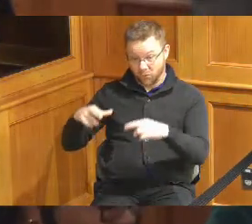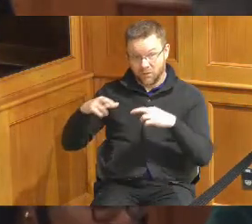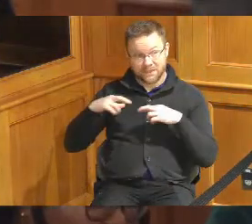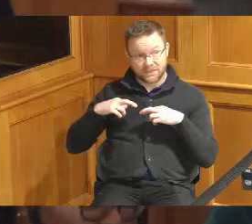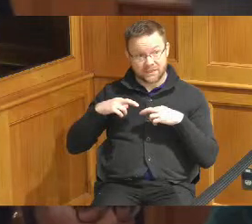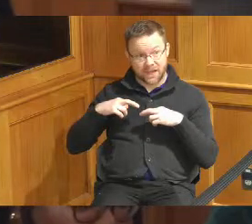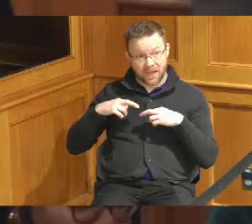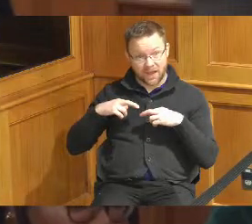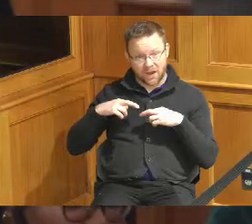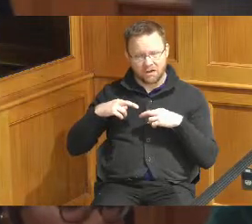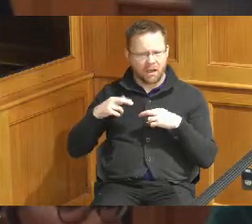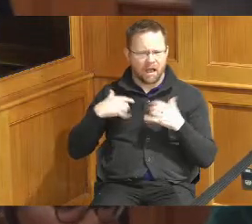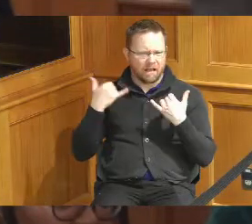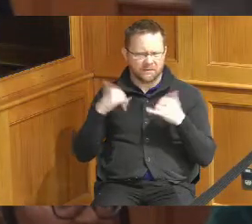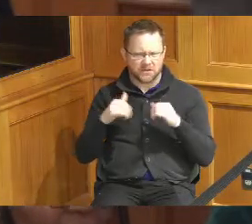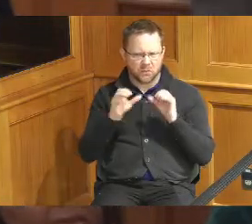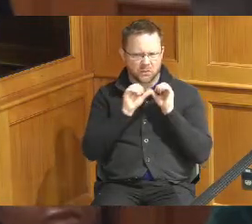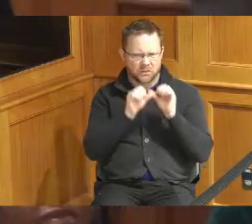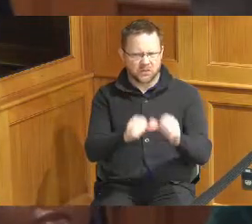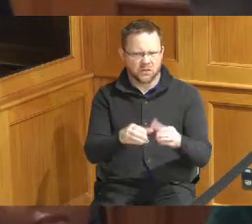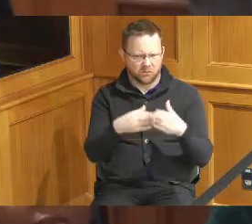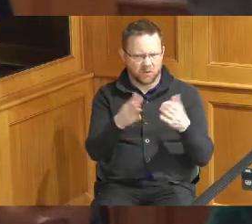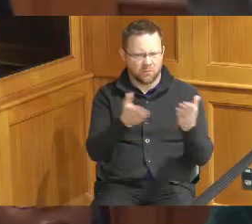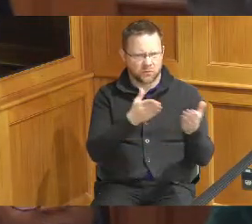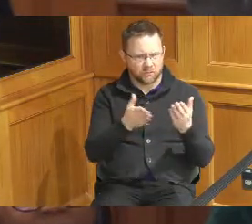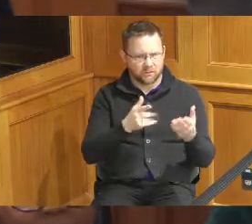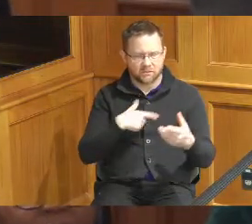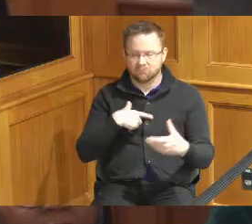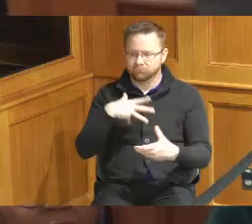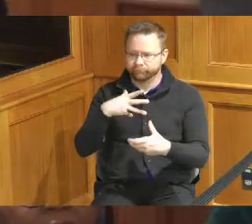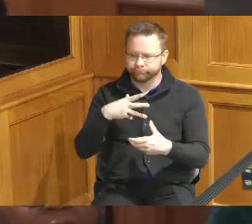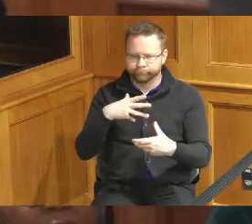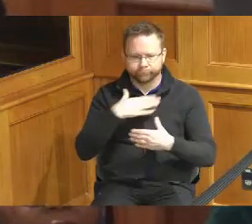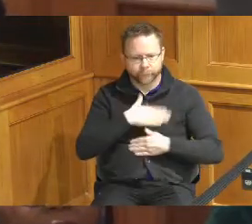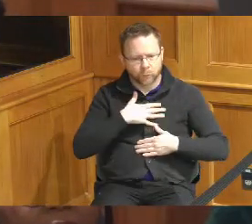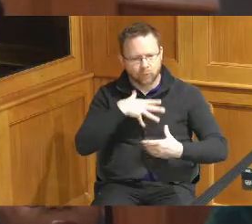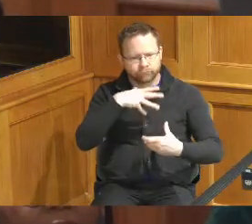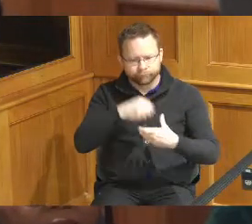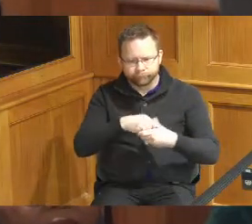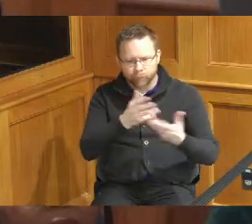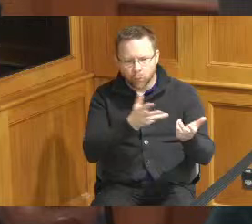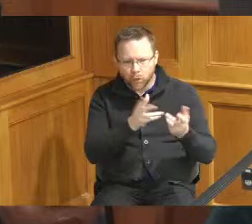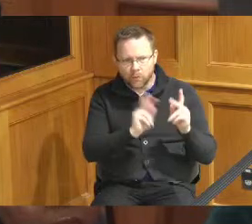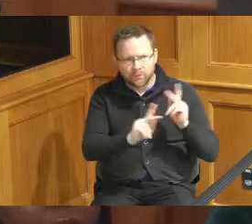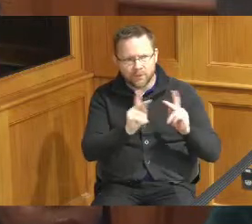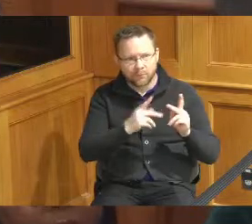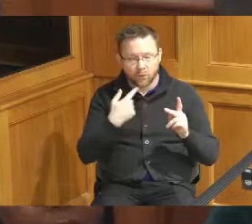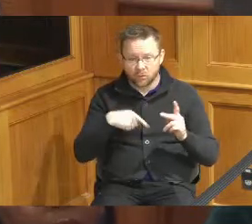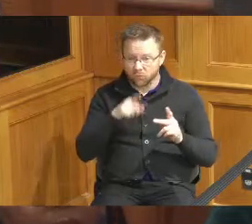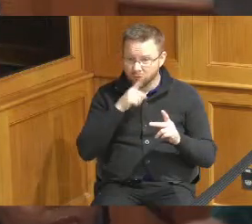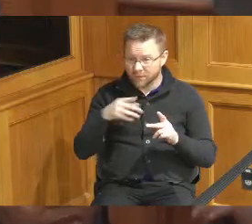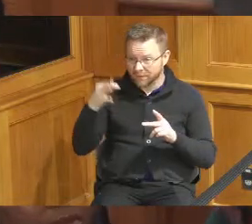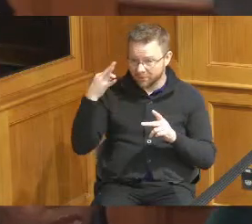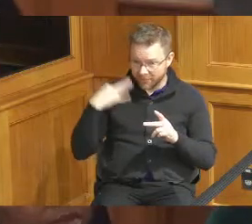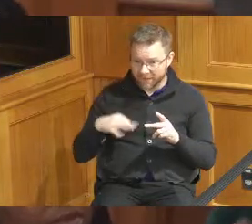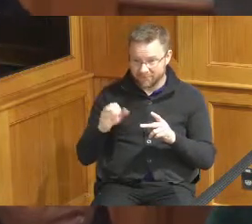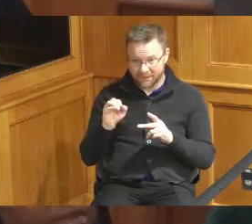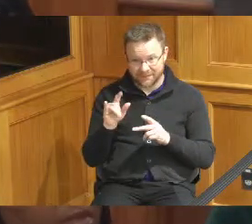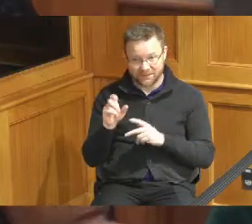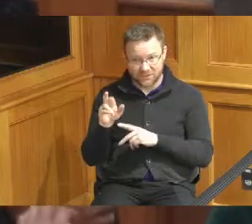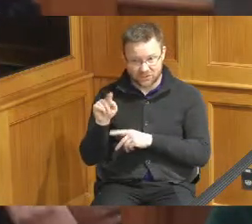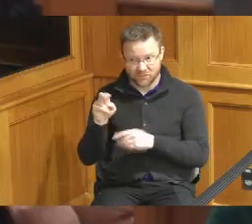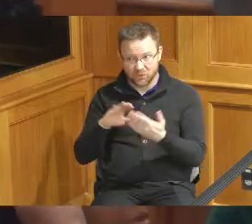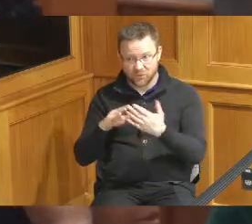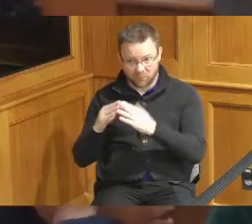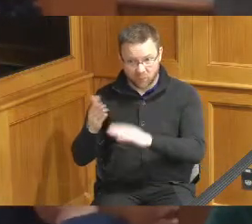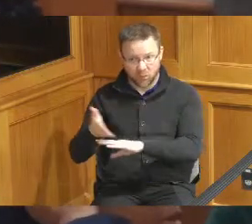in public service. I enjoy it. I enjoy working with the people. We did a lot of good things in the Silverton community.